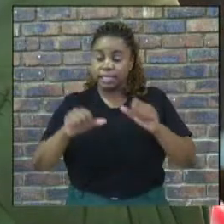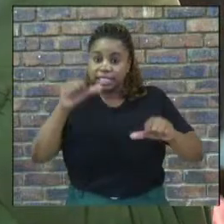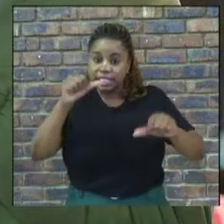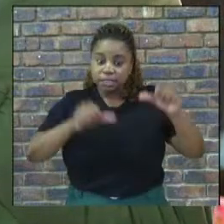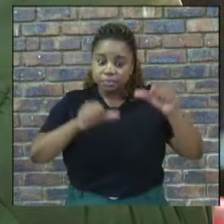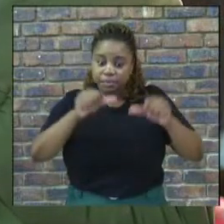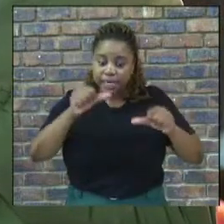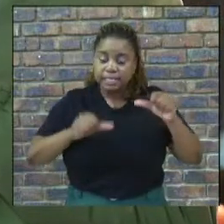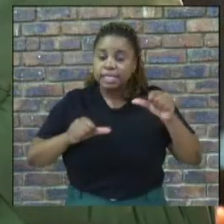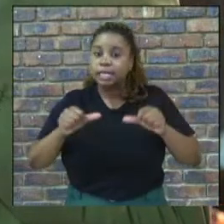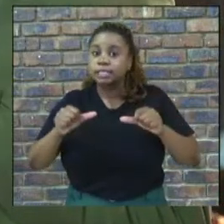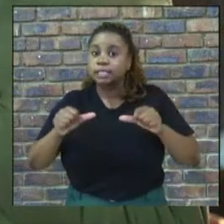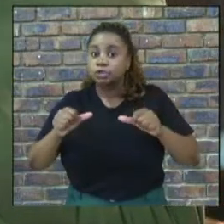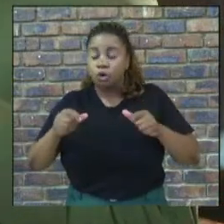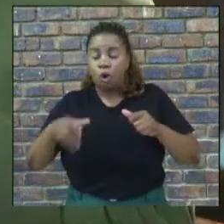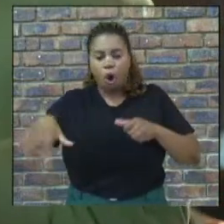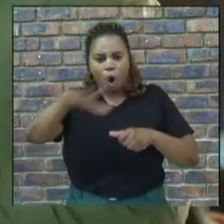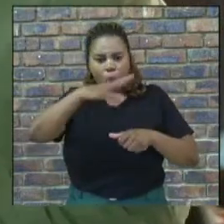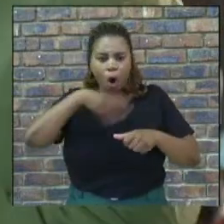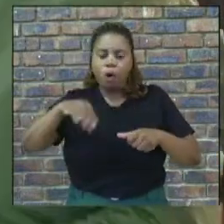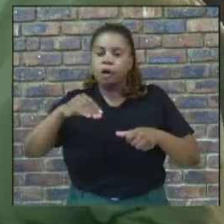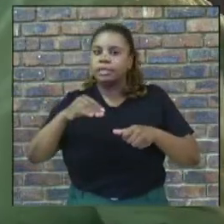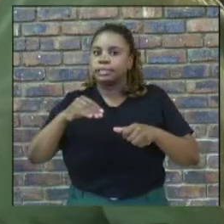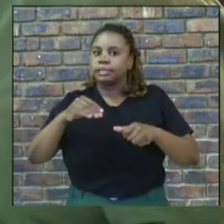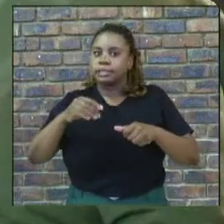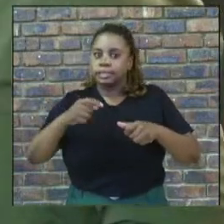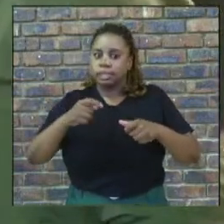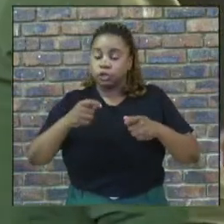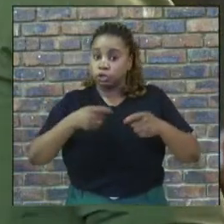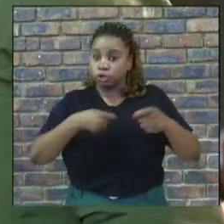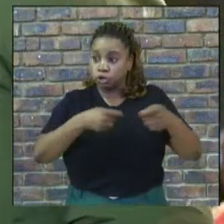right. Thank you.